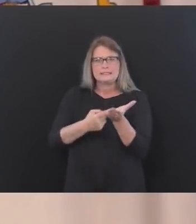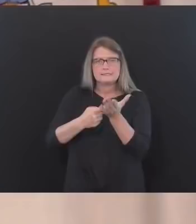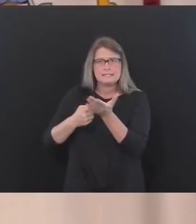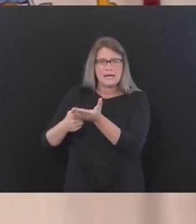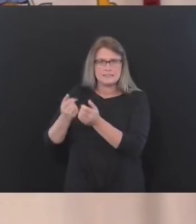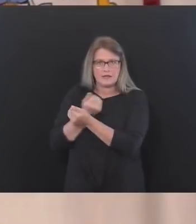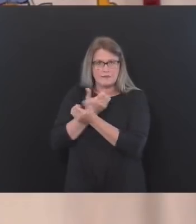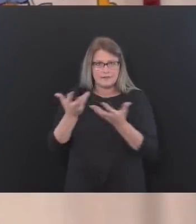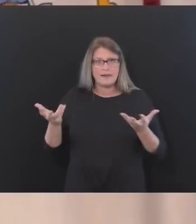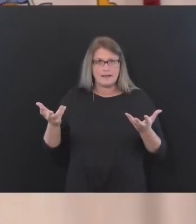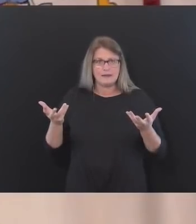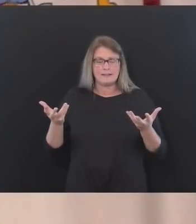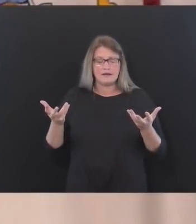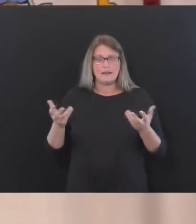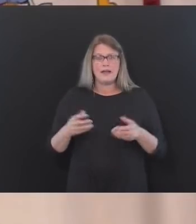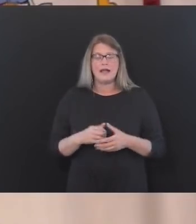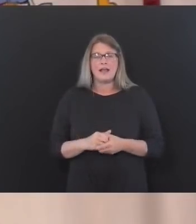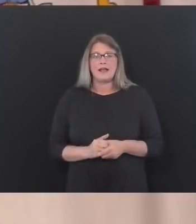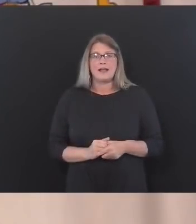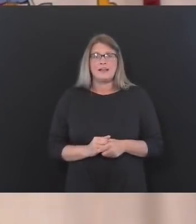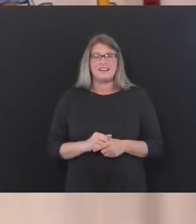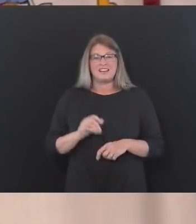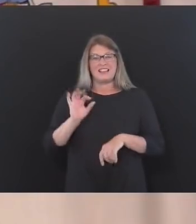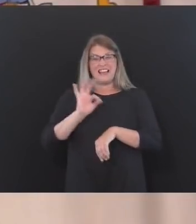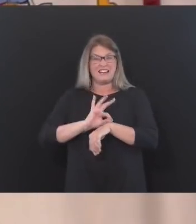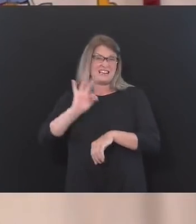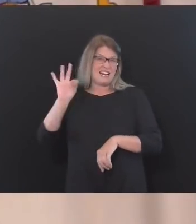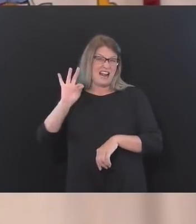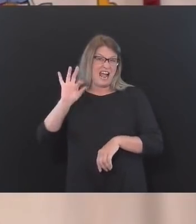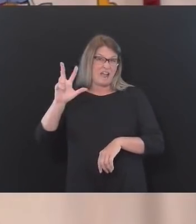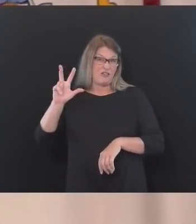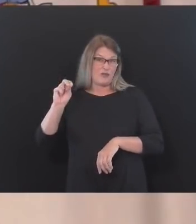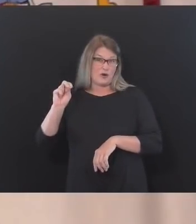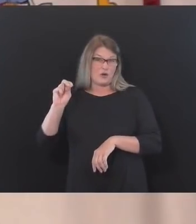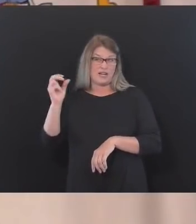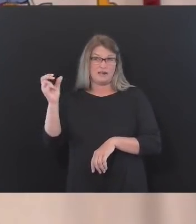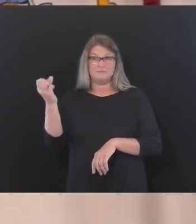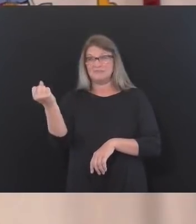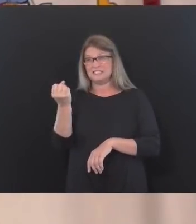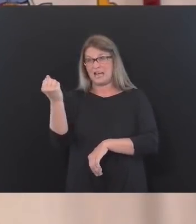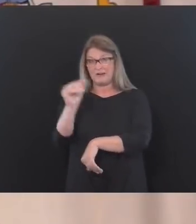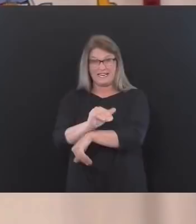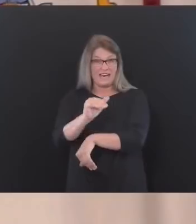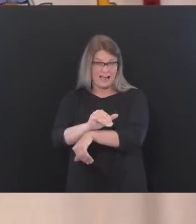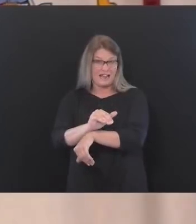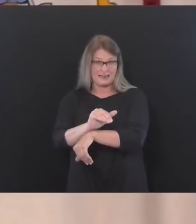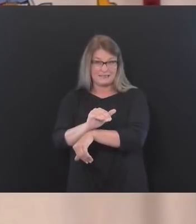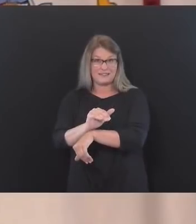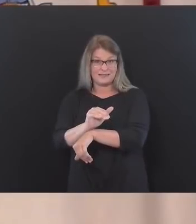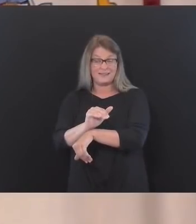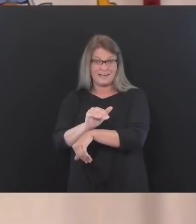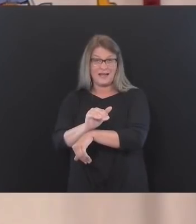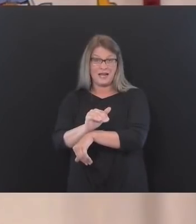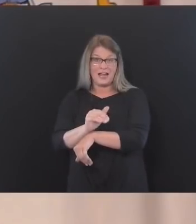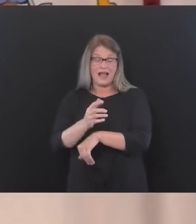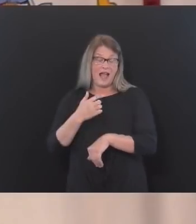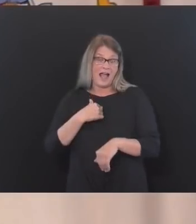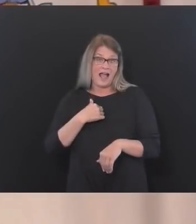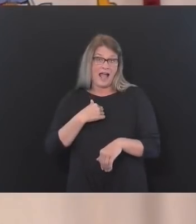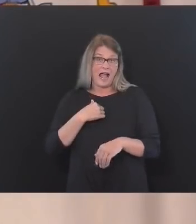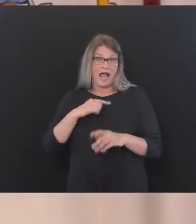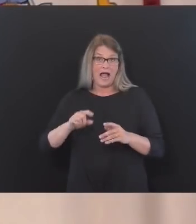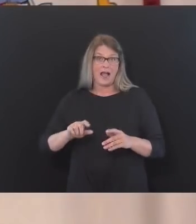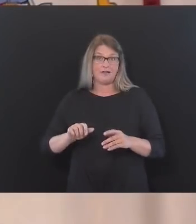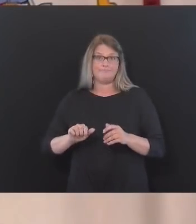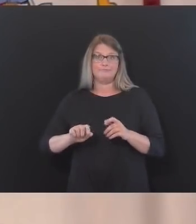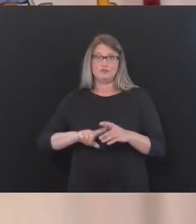side. At 9:30 on Saturday night, or 9:45 on Saturday night, I issued